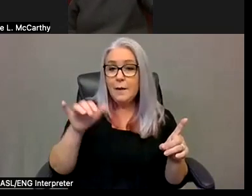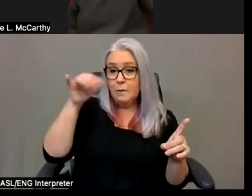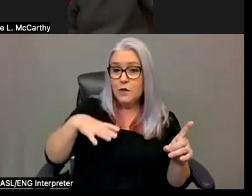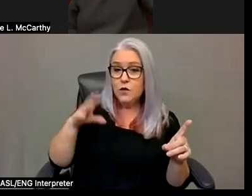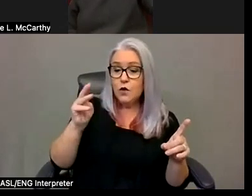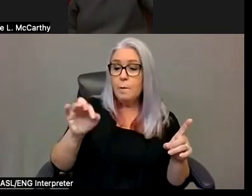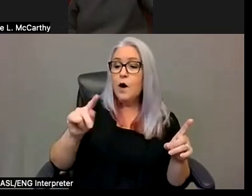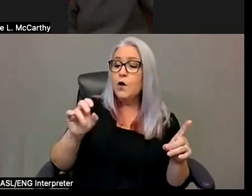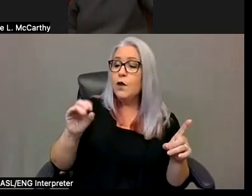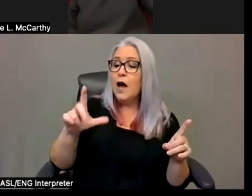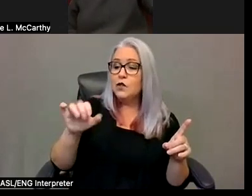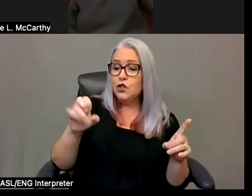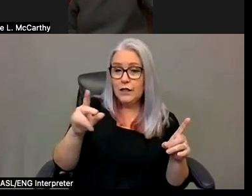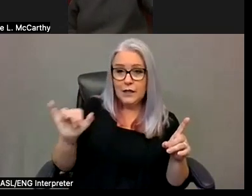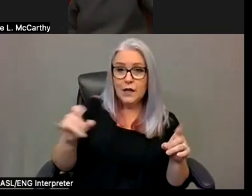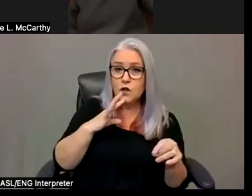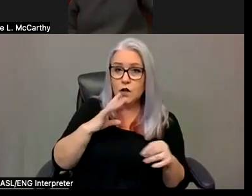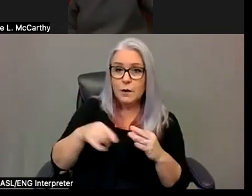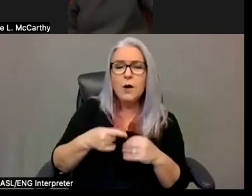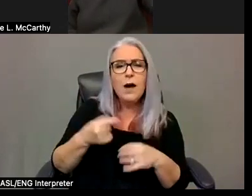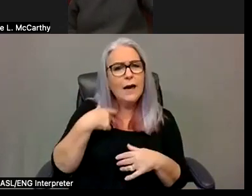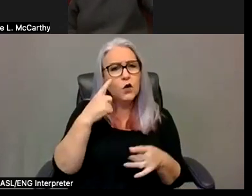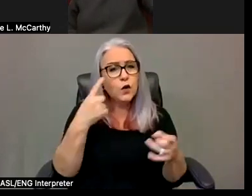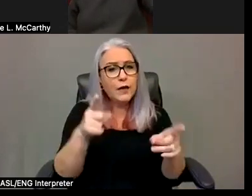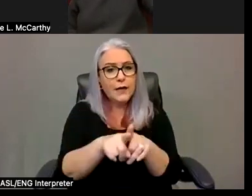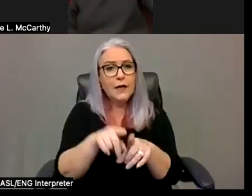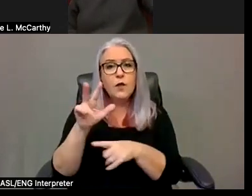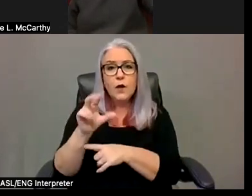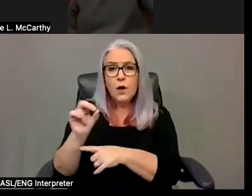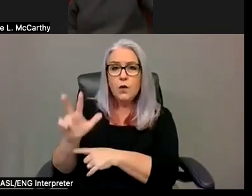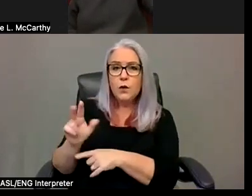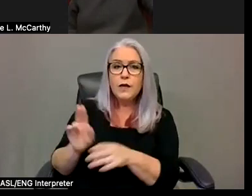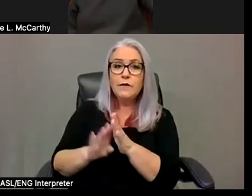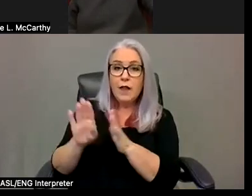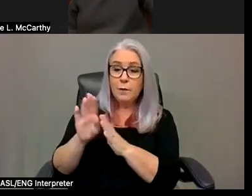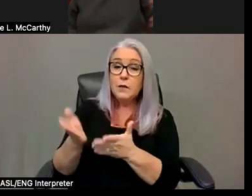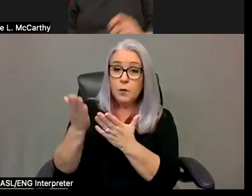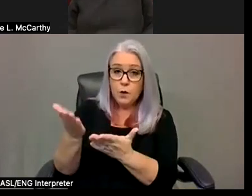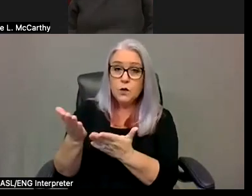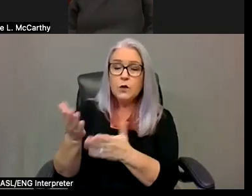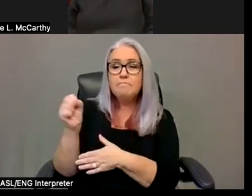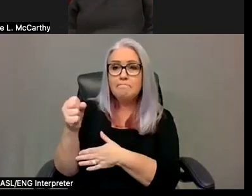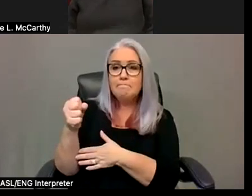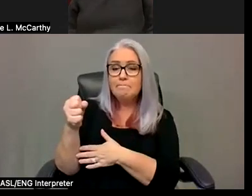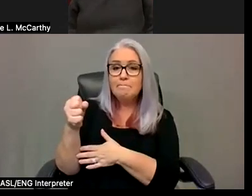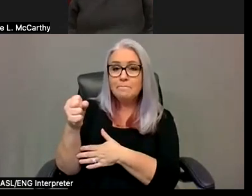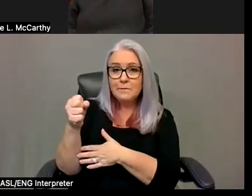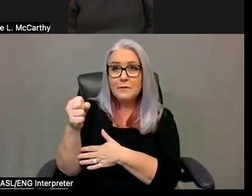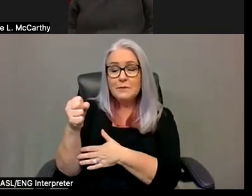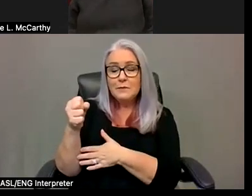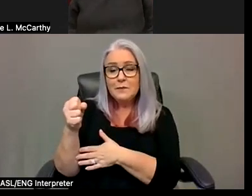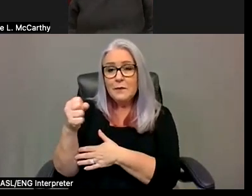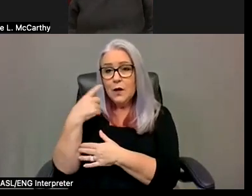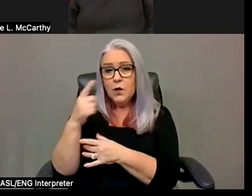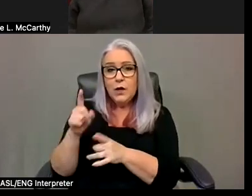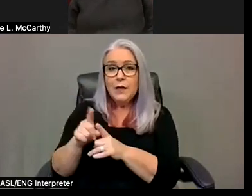that with the 303 development or the proposal, yeah, it is a